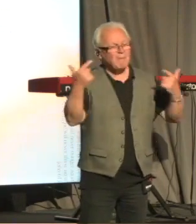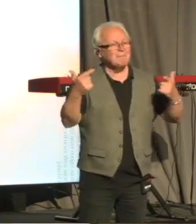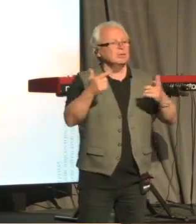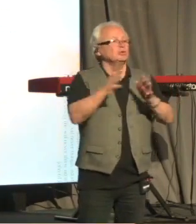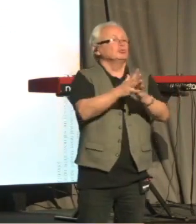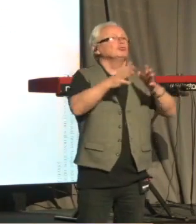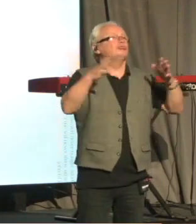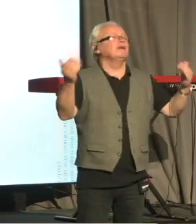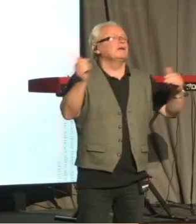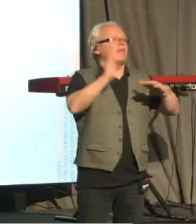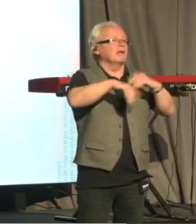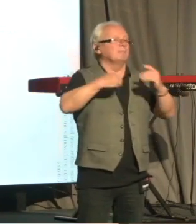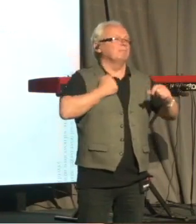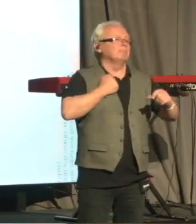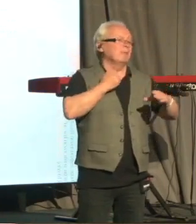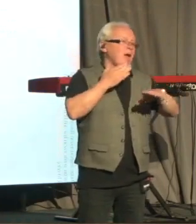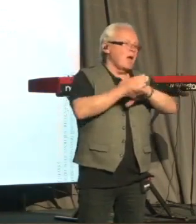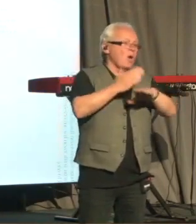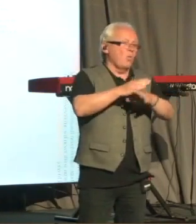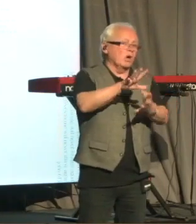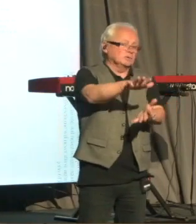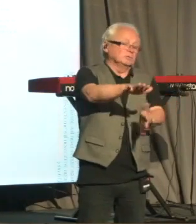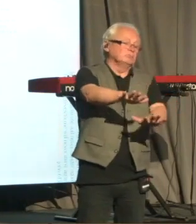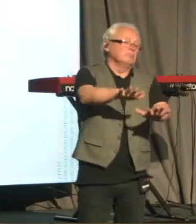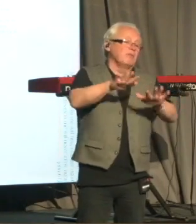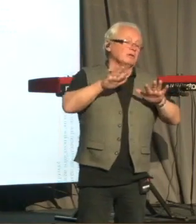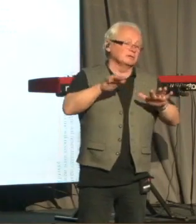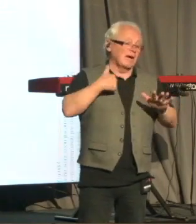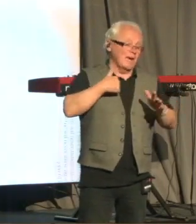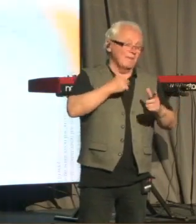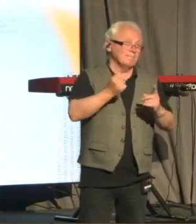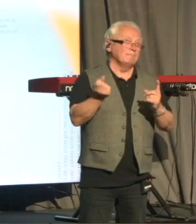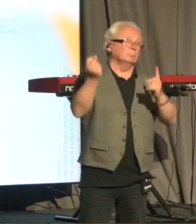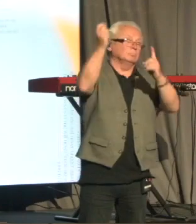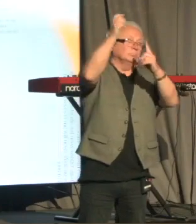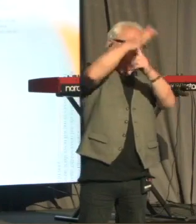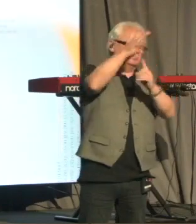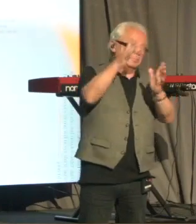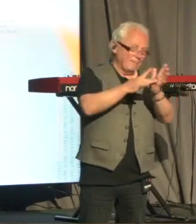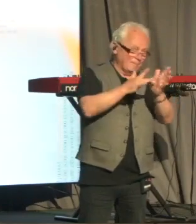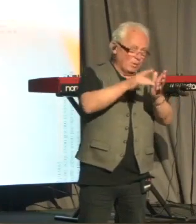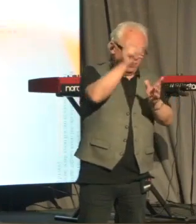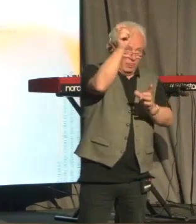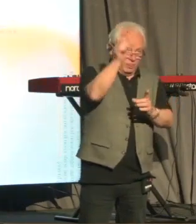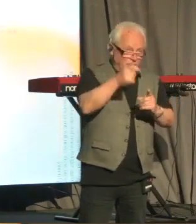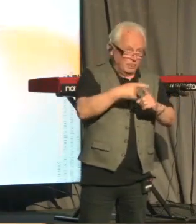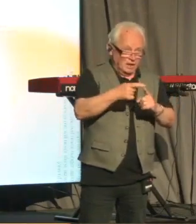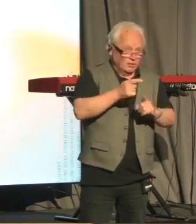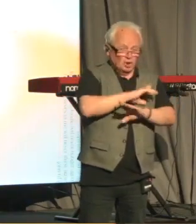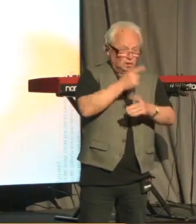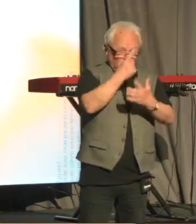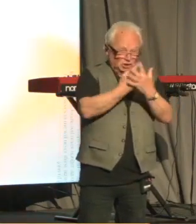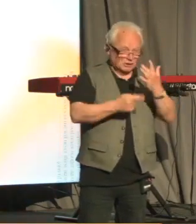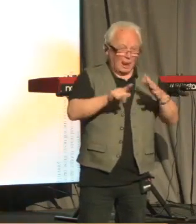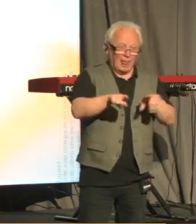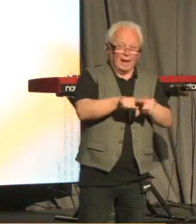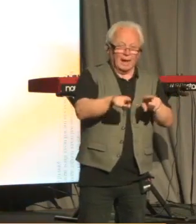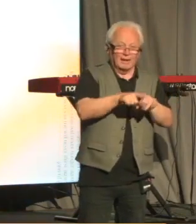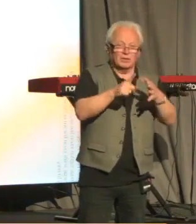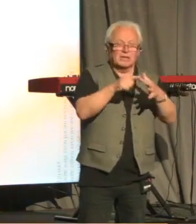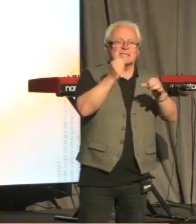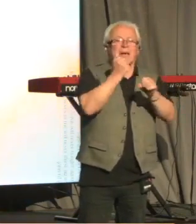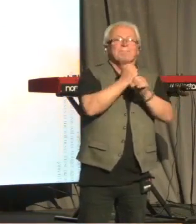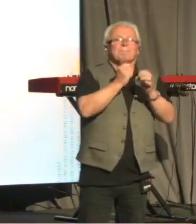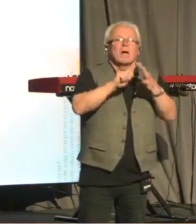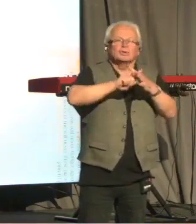than the things I have done. I am the main thing. I'm not the appetizer. I'm not the thing that